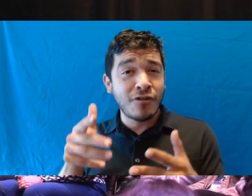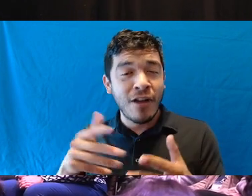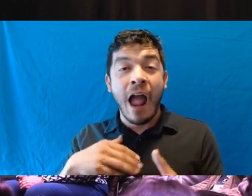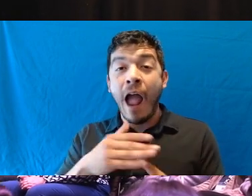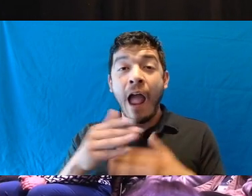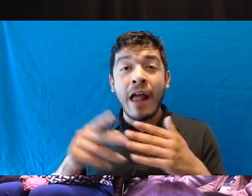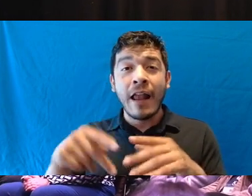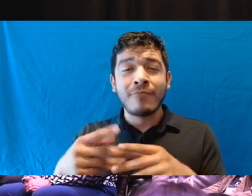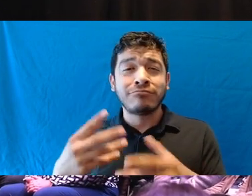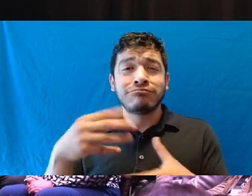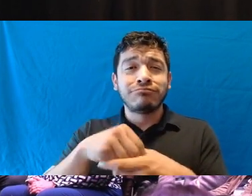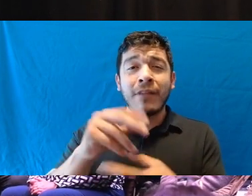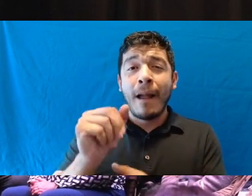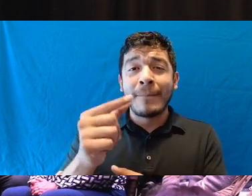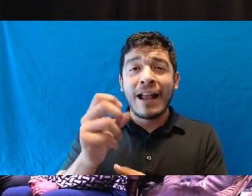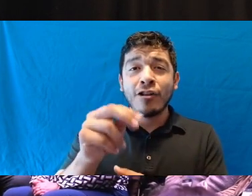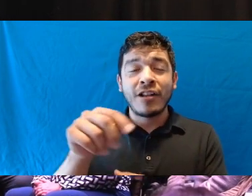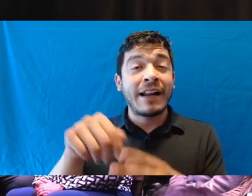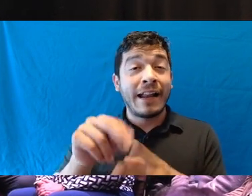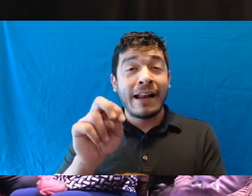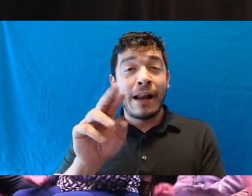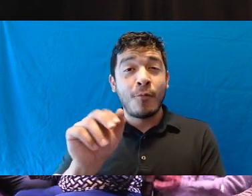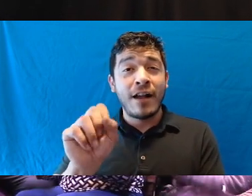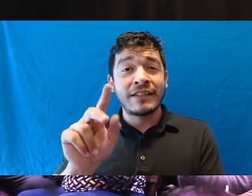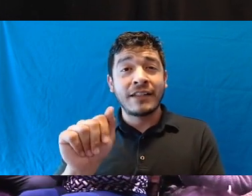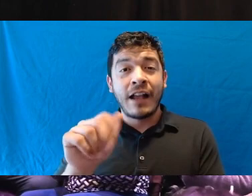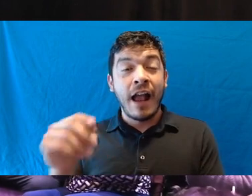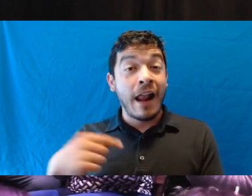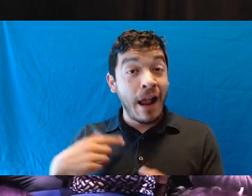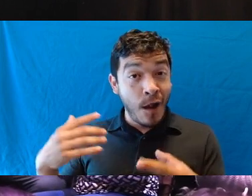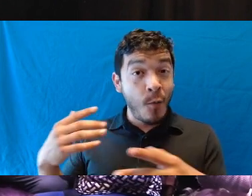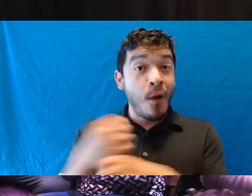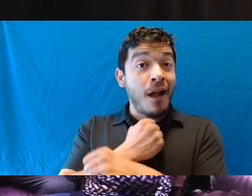Nebraska, and I won it.